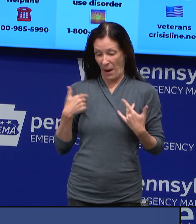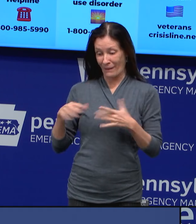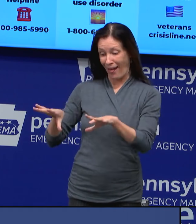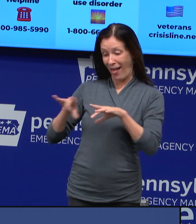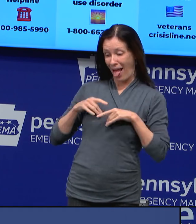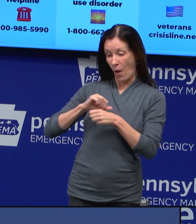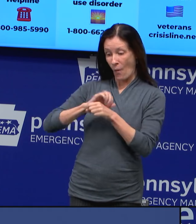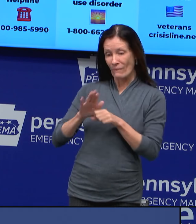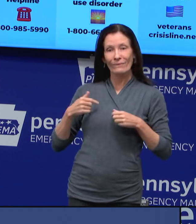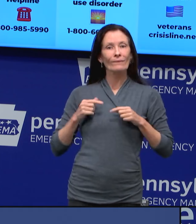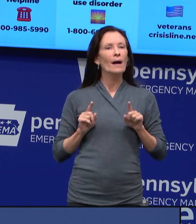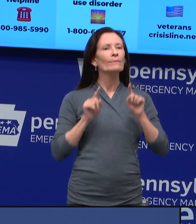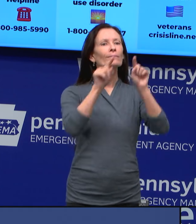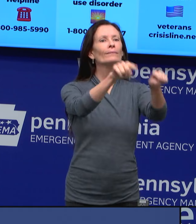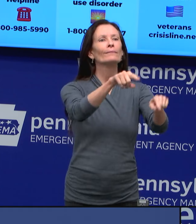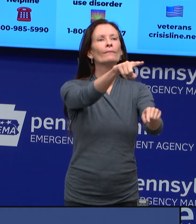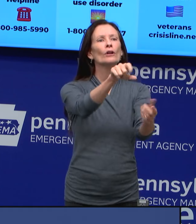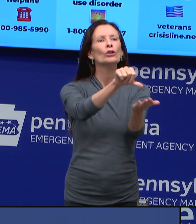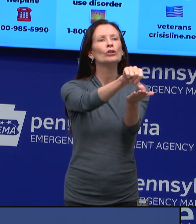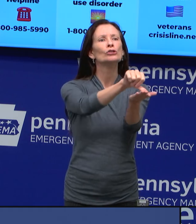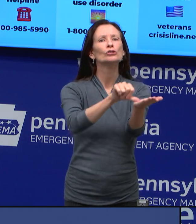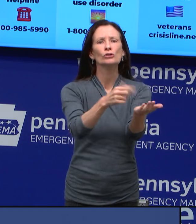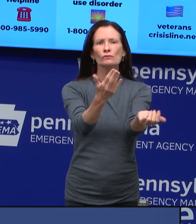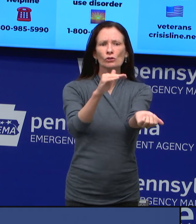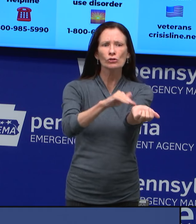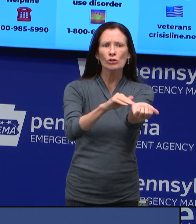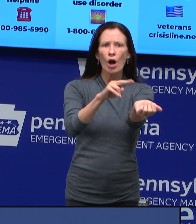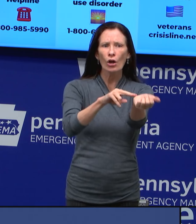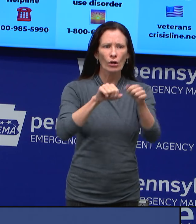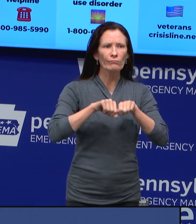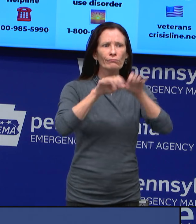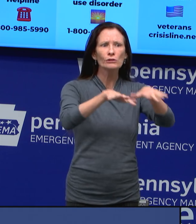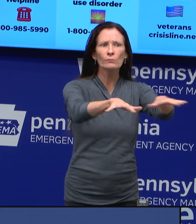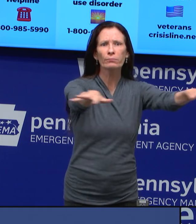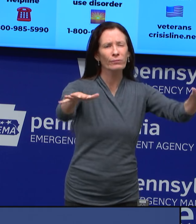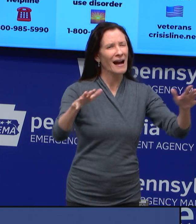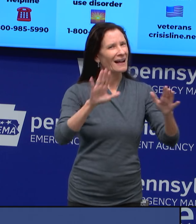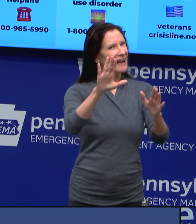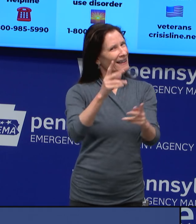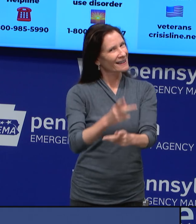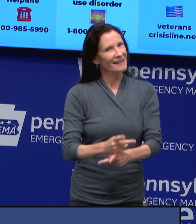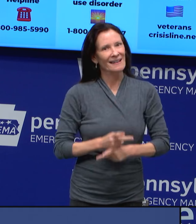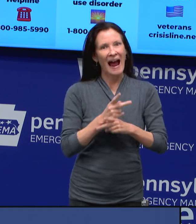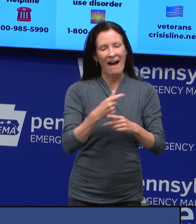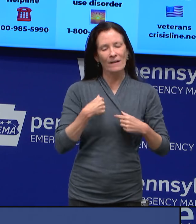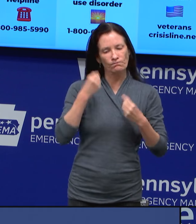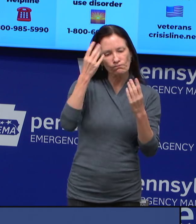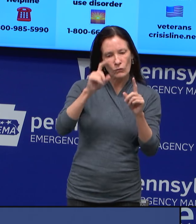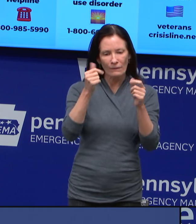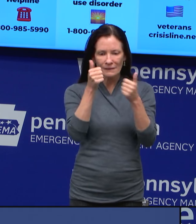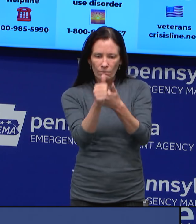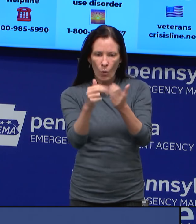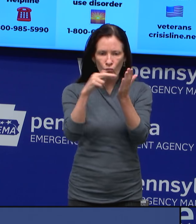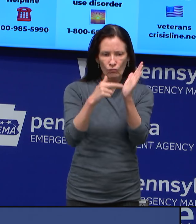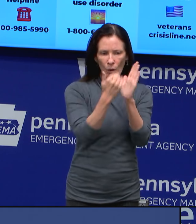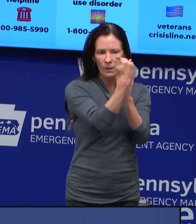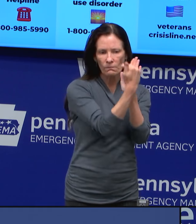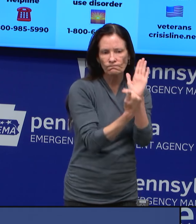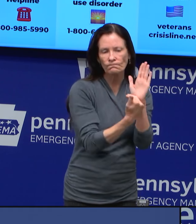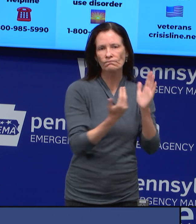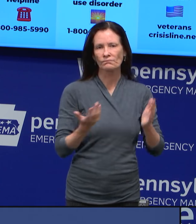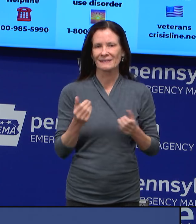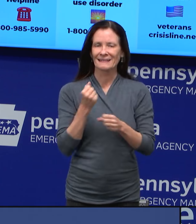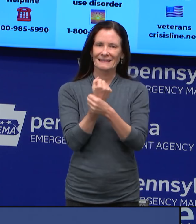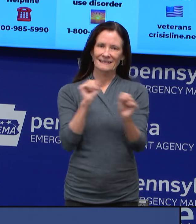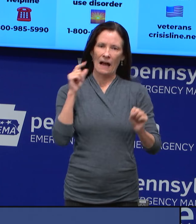COVID-19 emergency in that area. In order to start elective procedures, facilities should ensure that there is enough